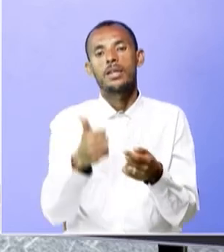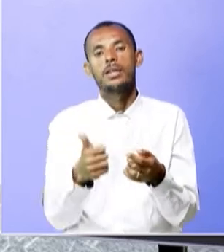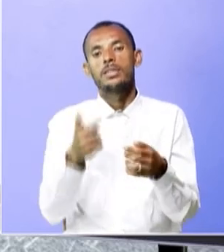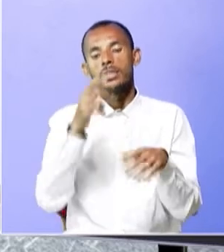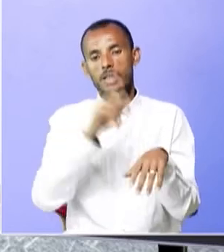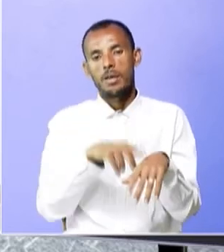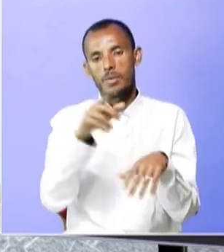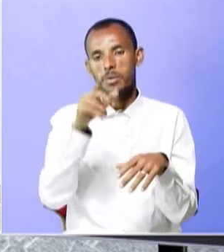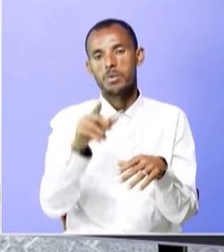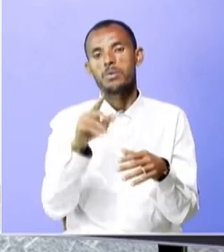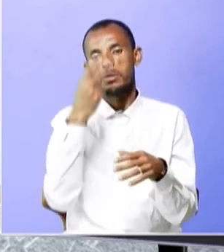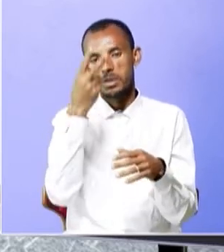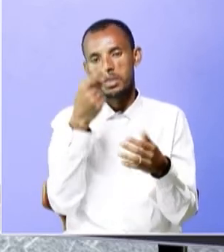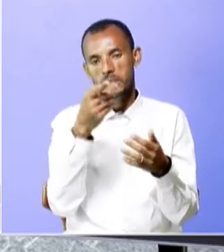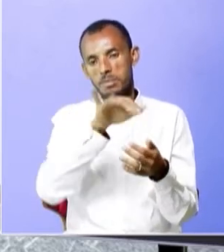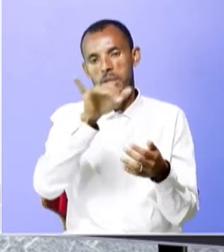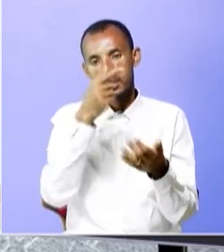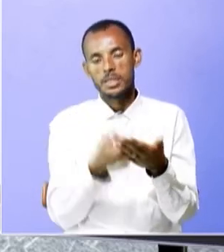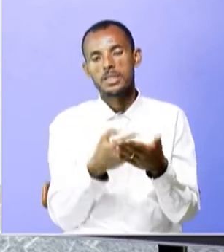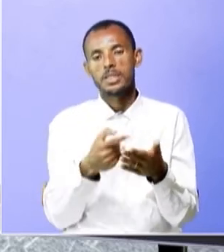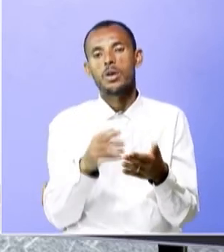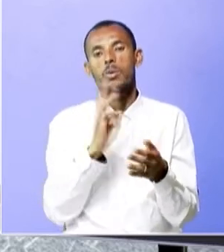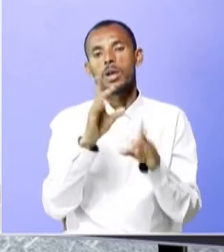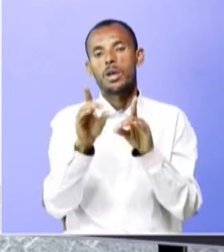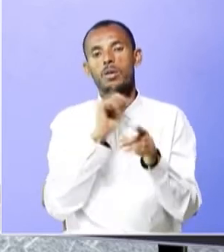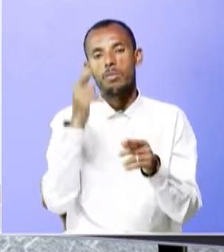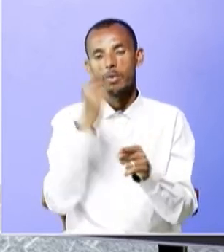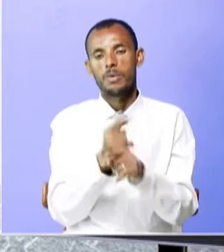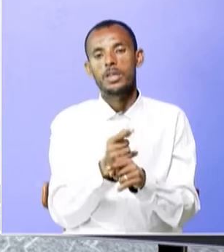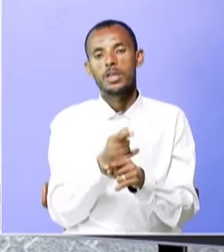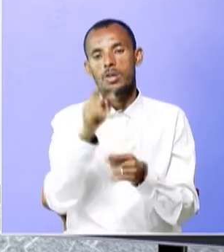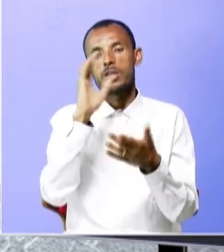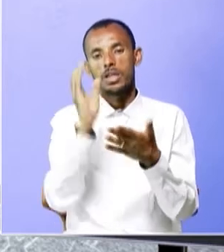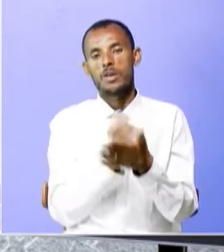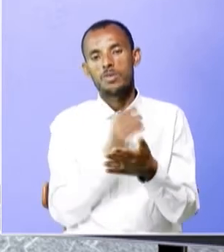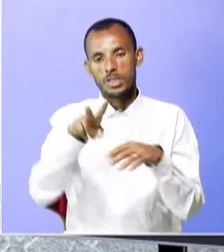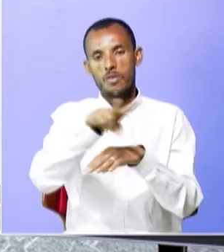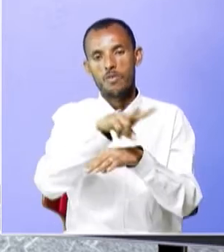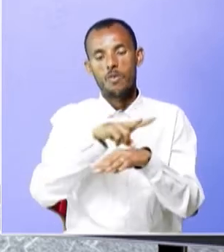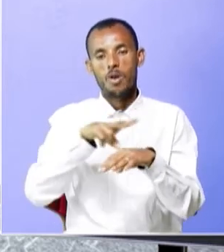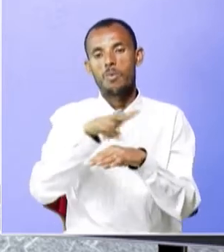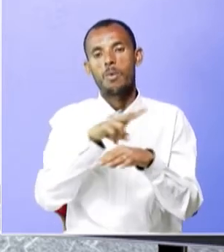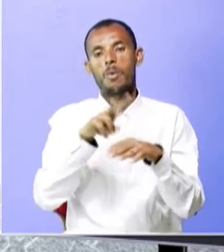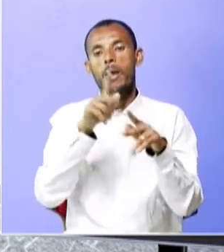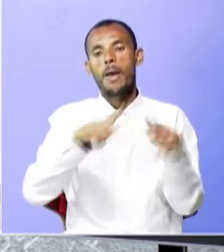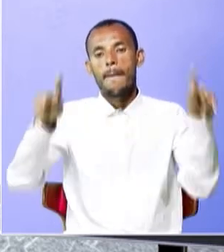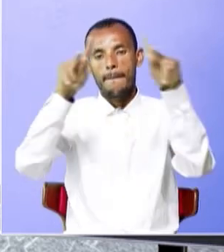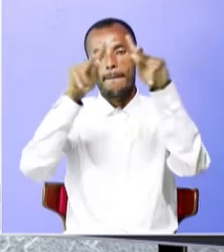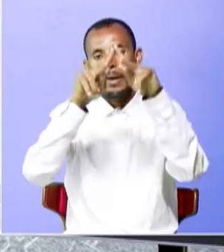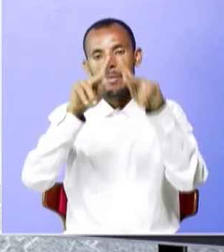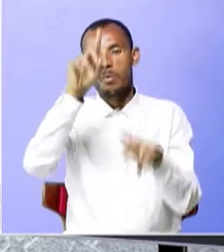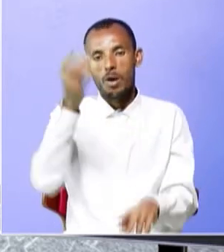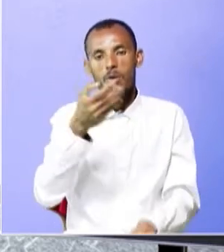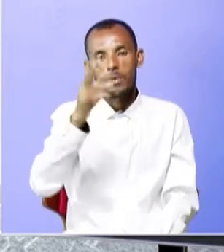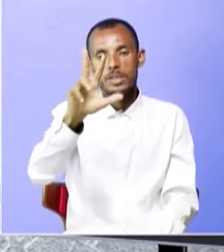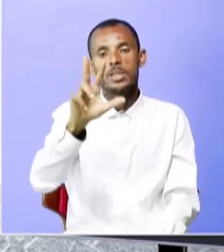take as it is. Okay, we don't prove it, but you need to take the volume of a pyramid is